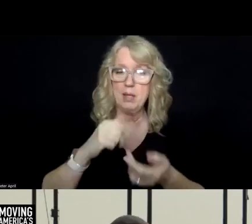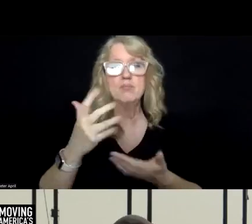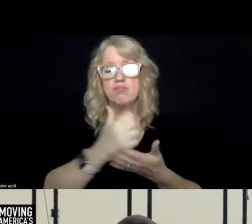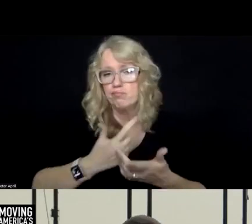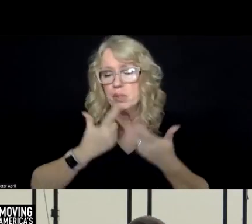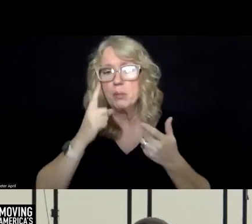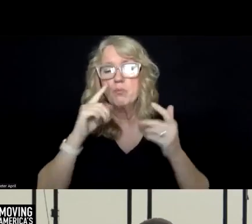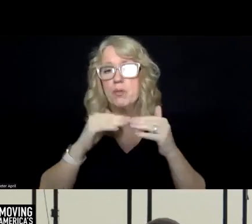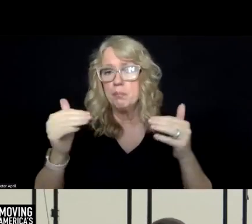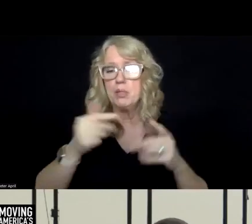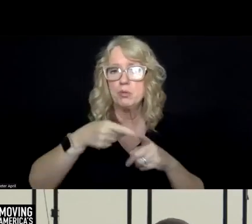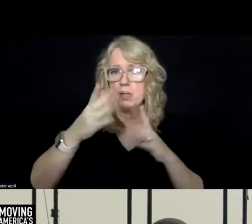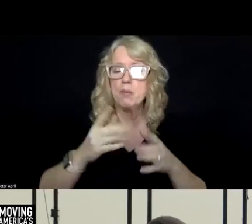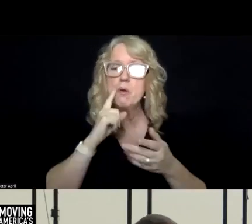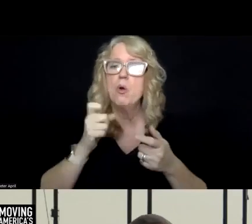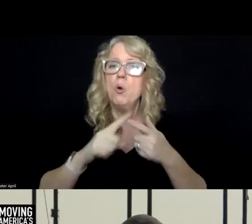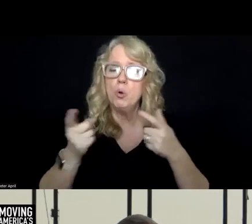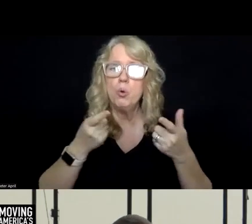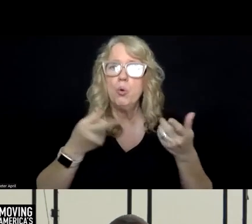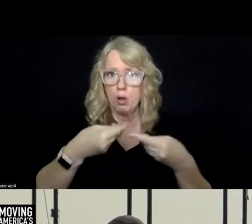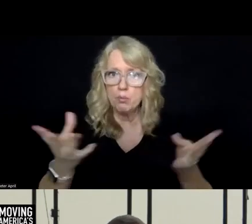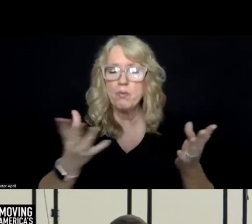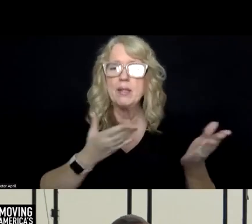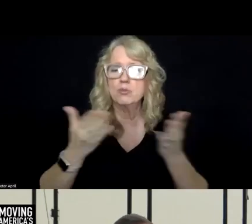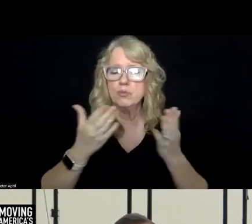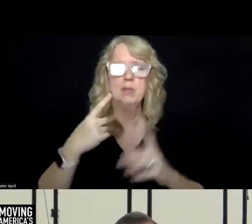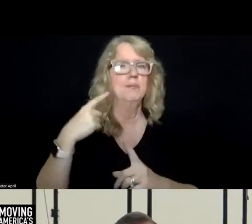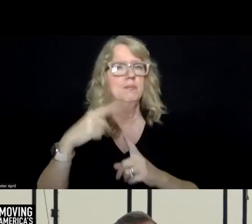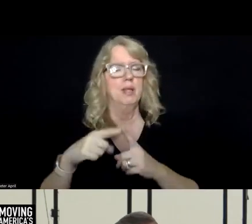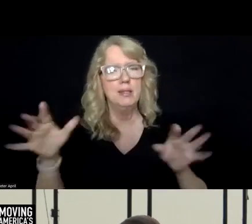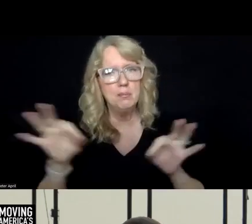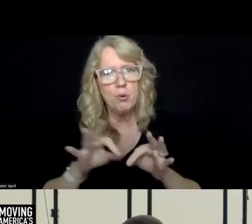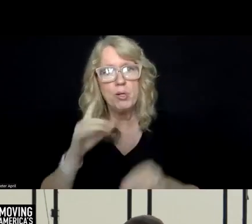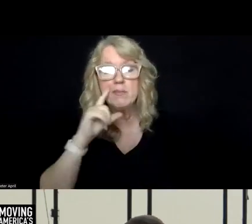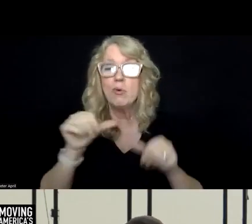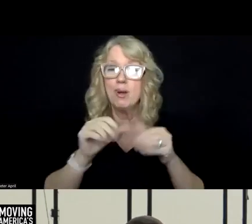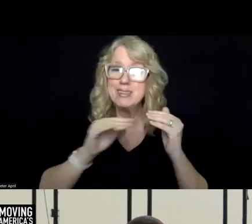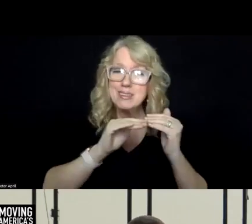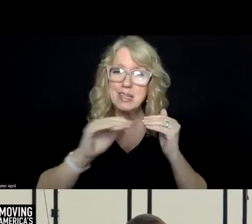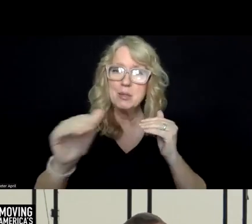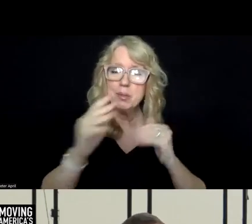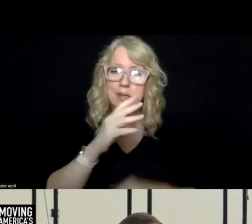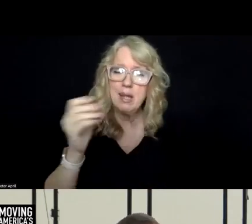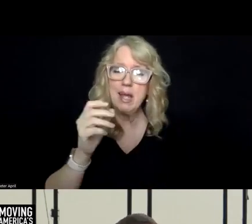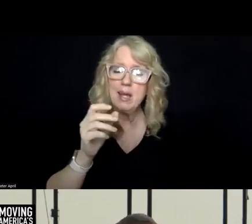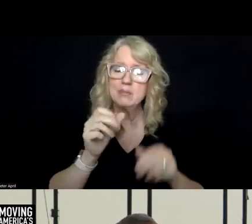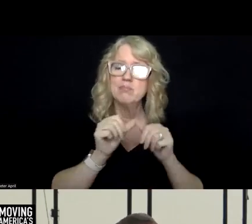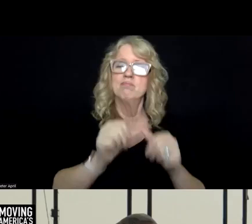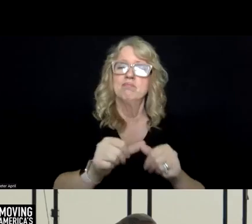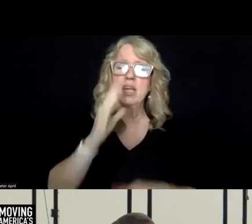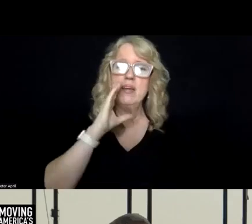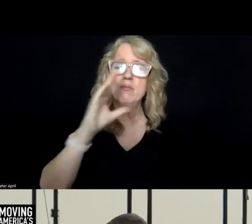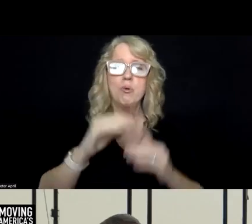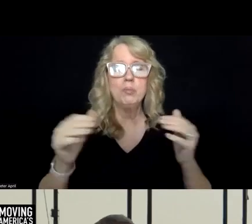peer specialists that are delivering these services. And it's also vital for the sustainability and the professionalization of peer